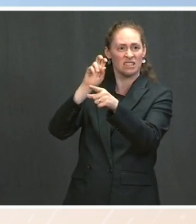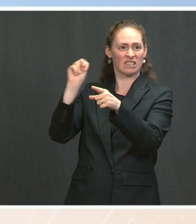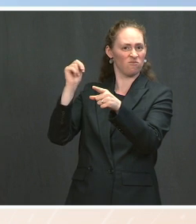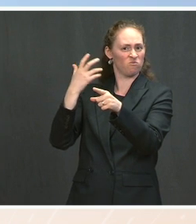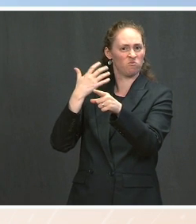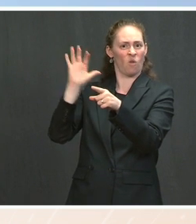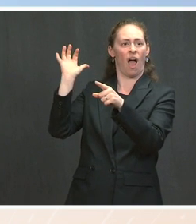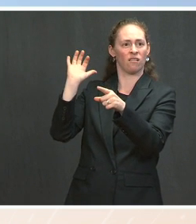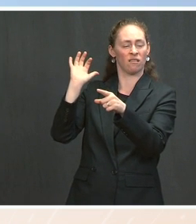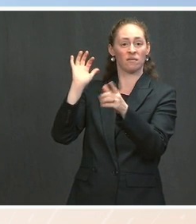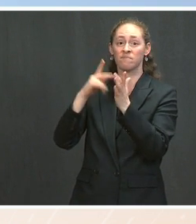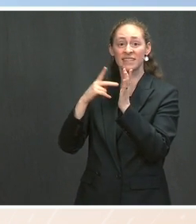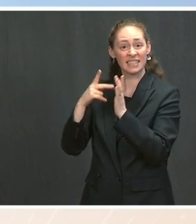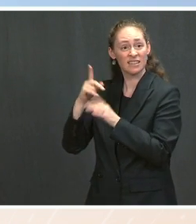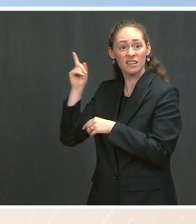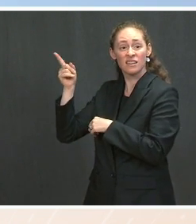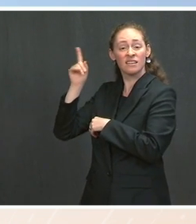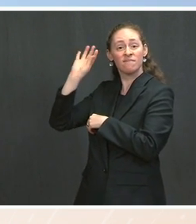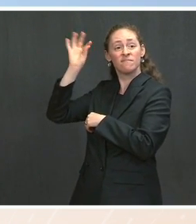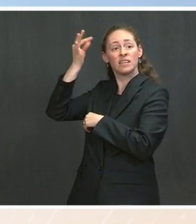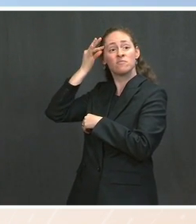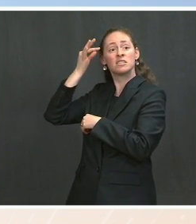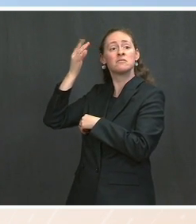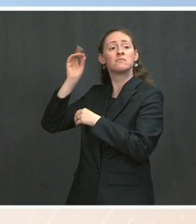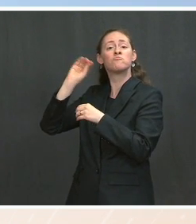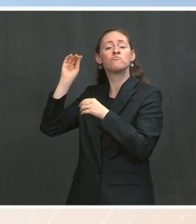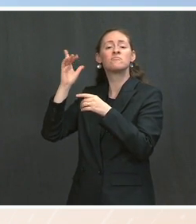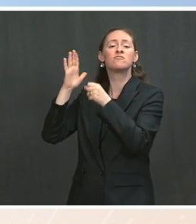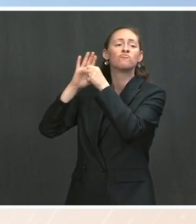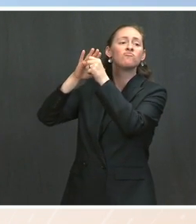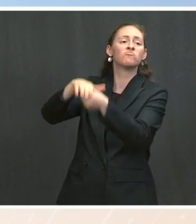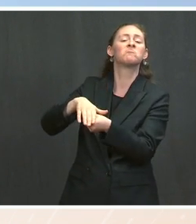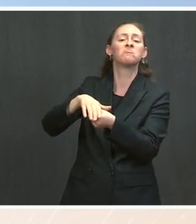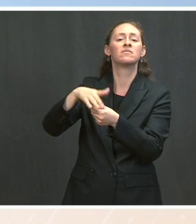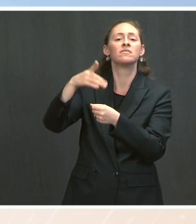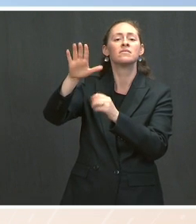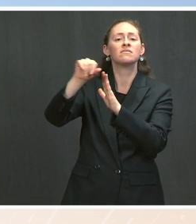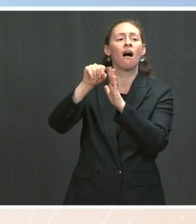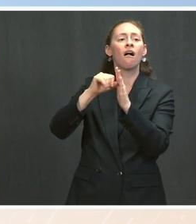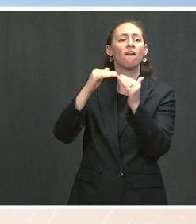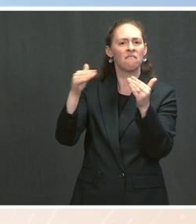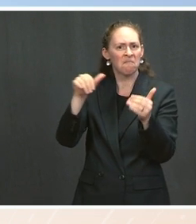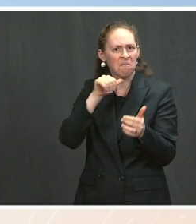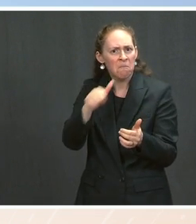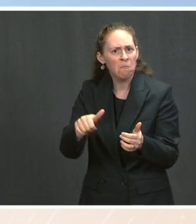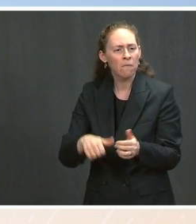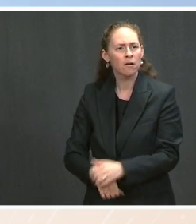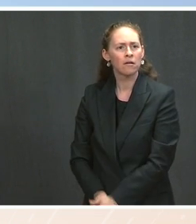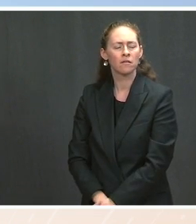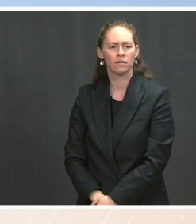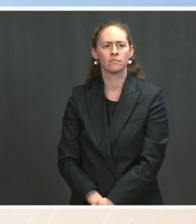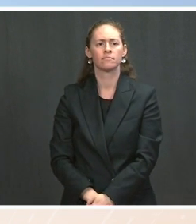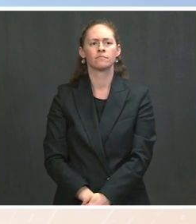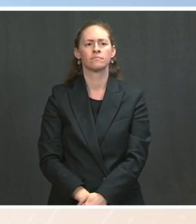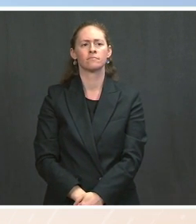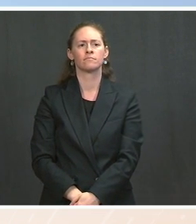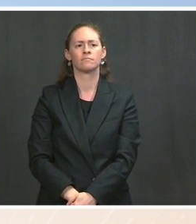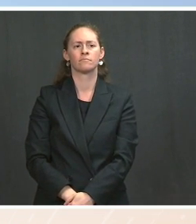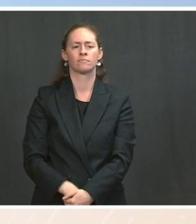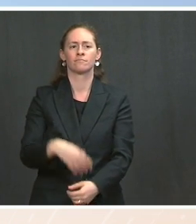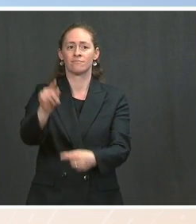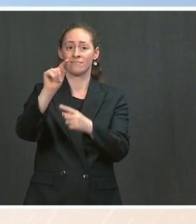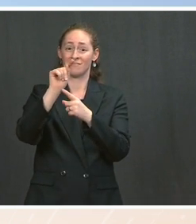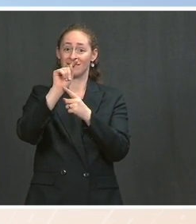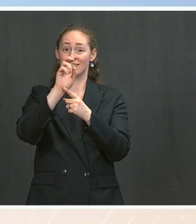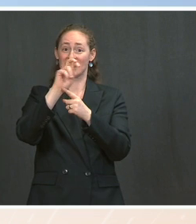the state-level officials. I think I'm confirming here that Tennessee is a state that is right near in the middle of the country, and some